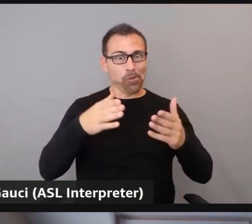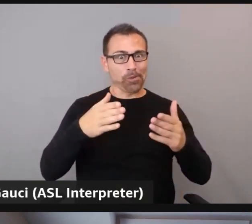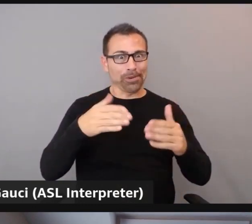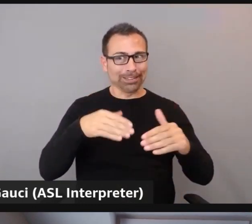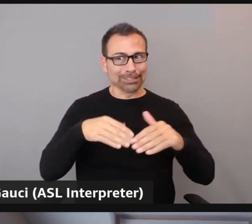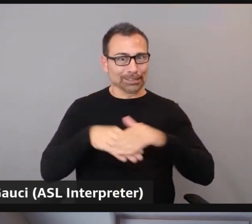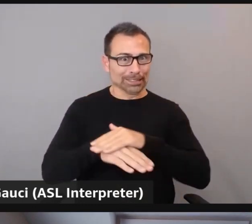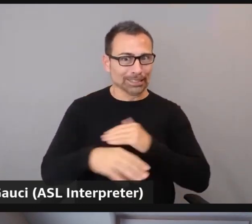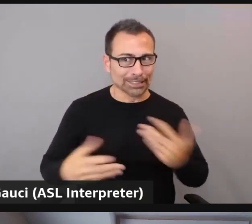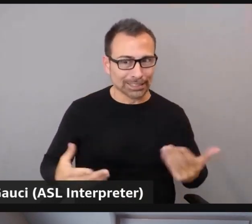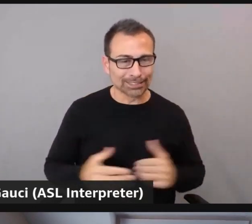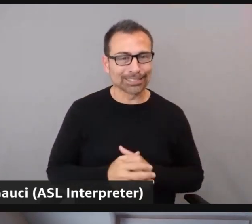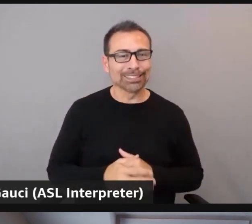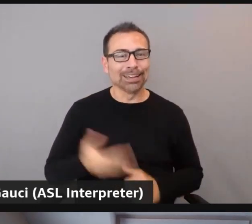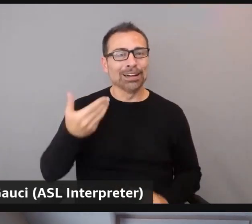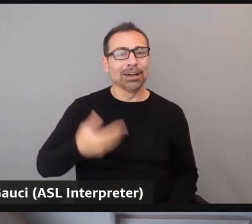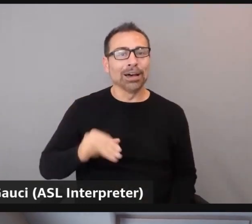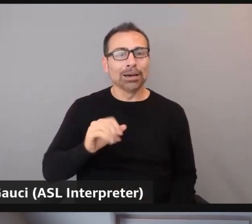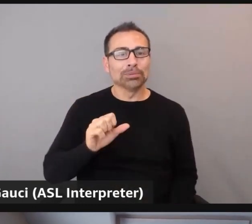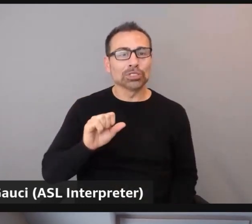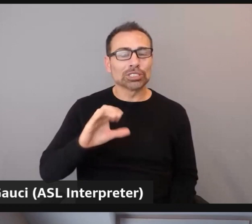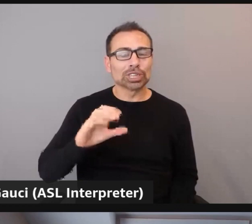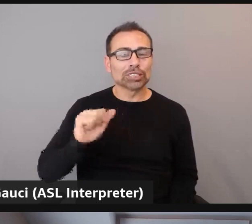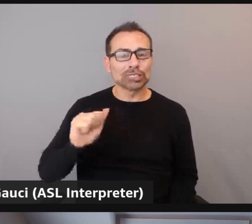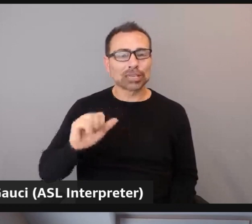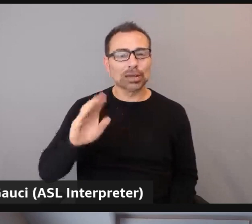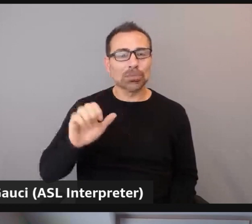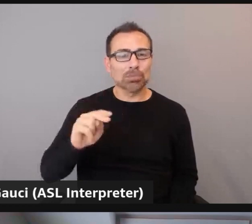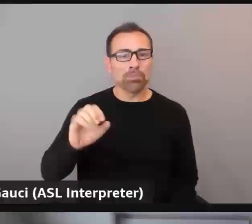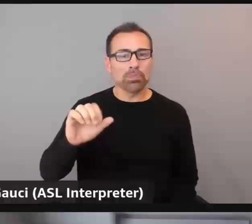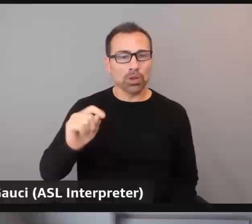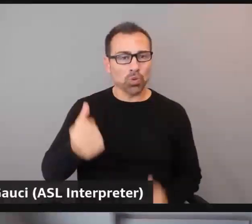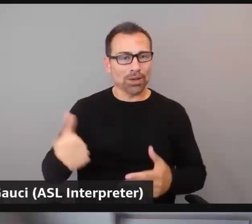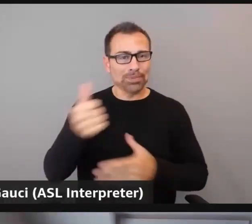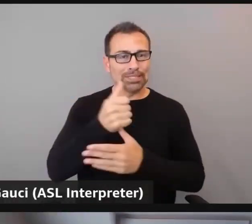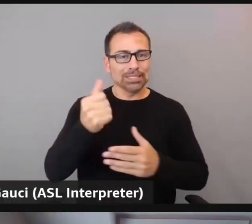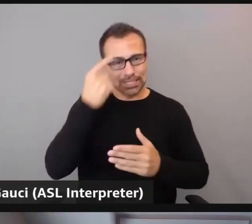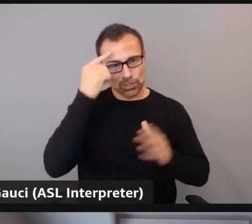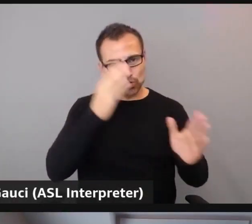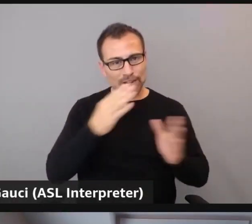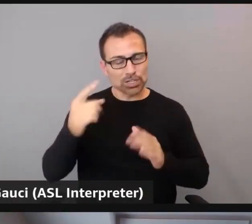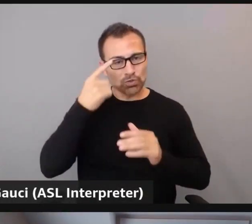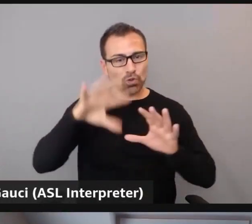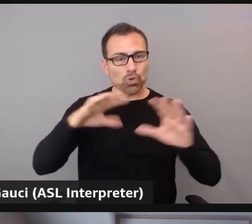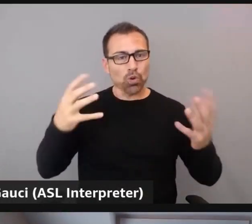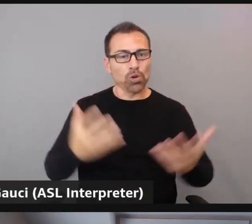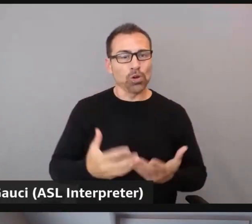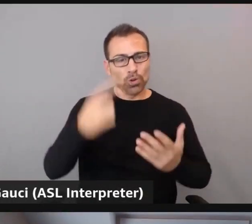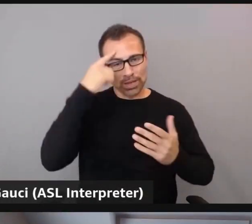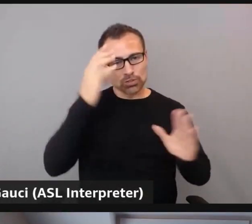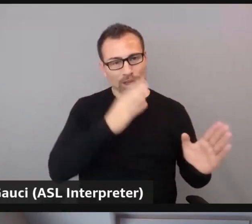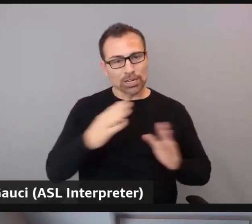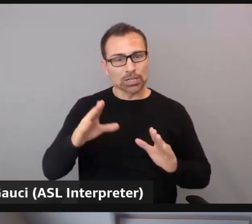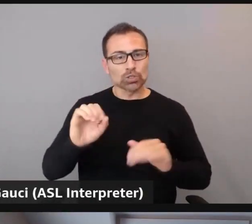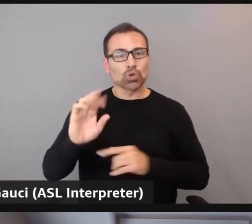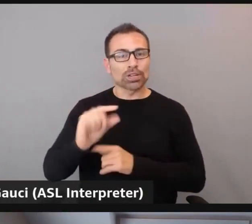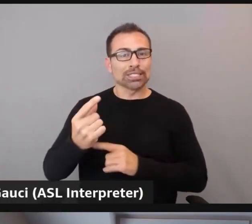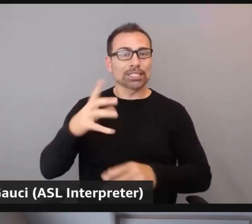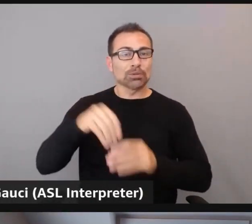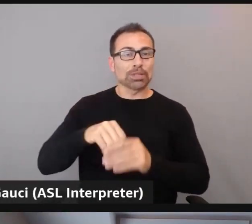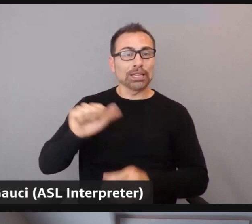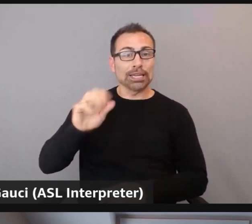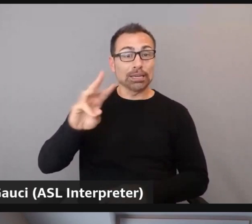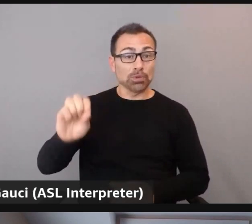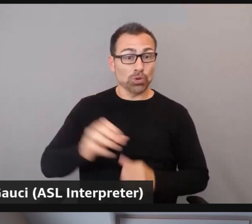I'm Jessica Benoit. I'm a senior strategist on our worldwide strategist organization with AWS. I'm actually